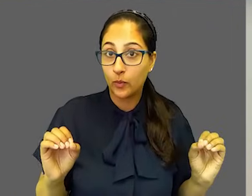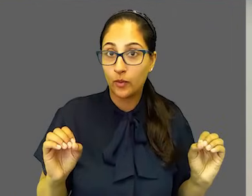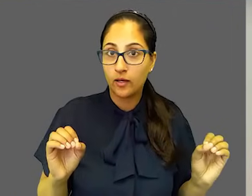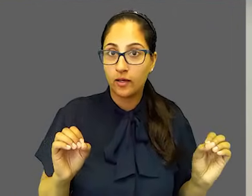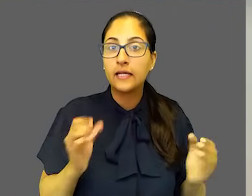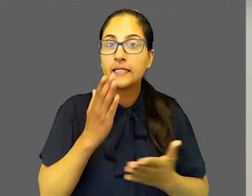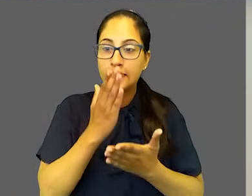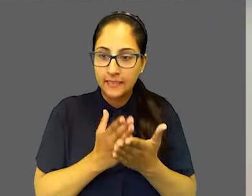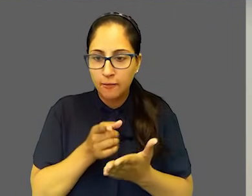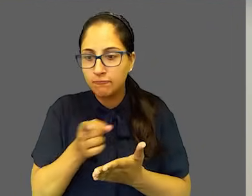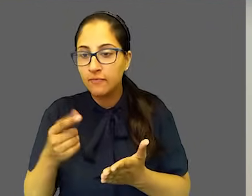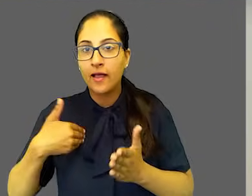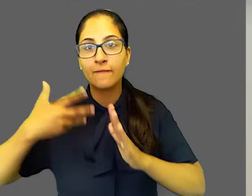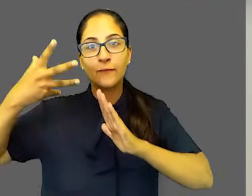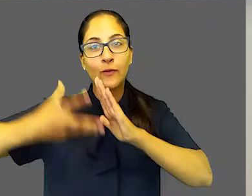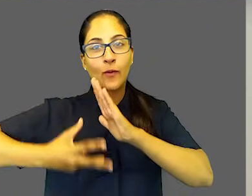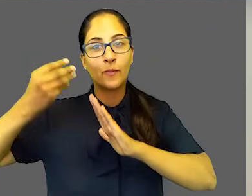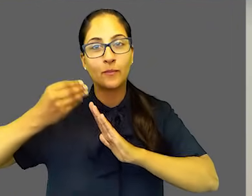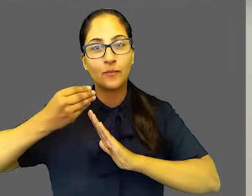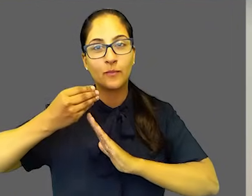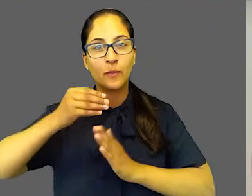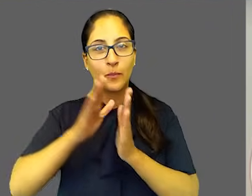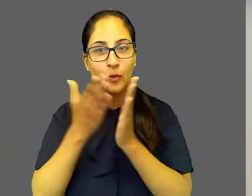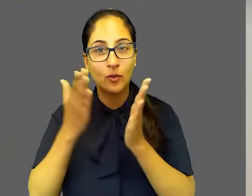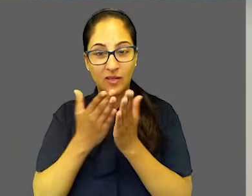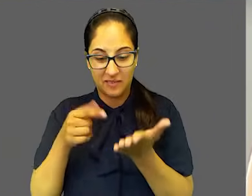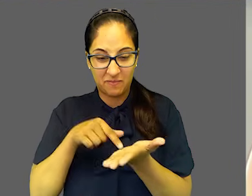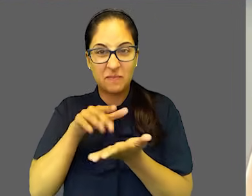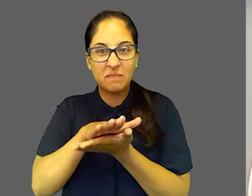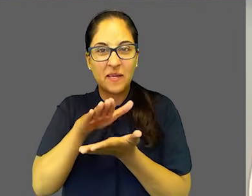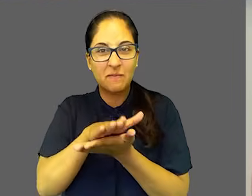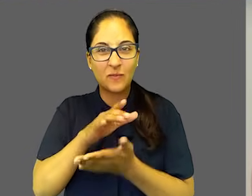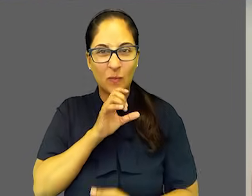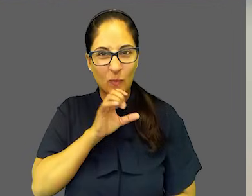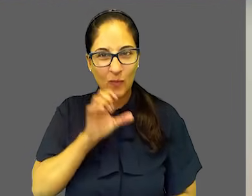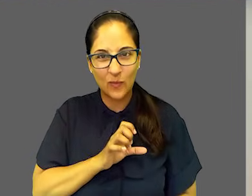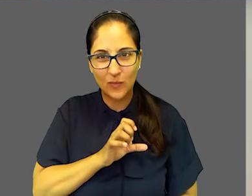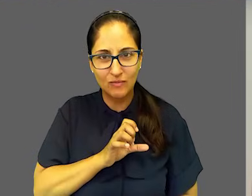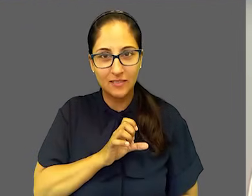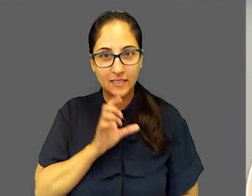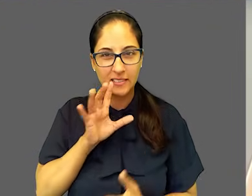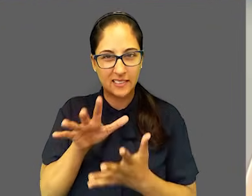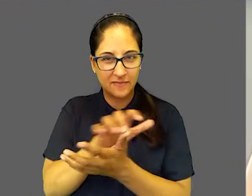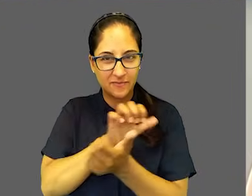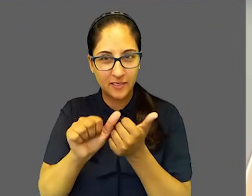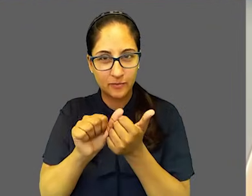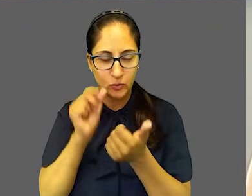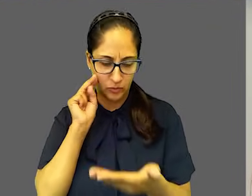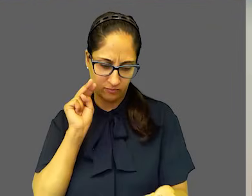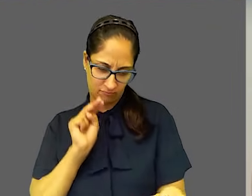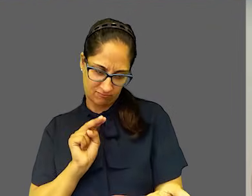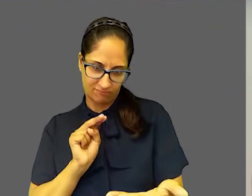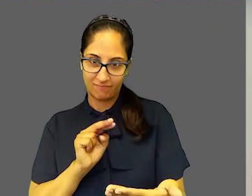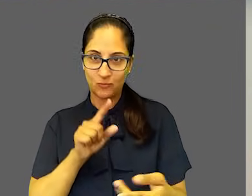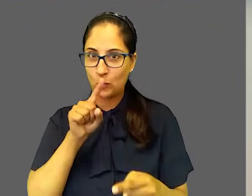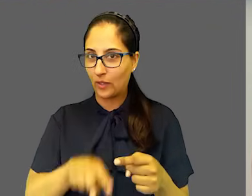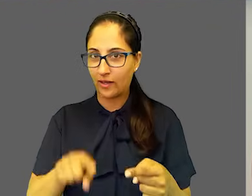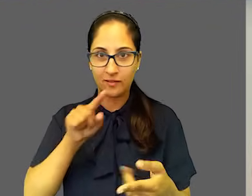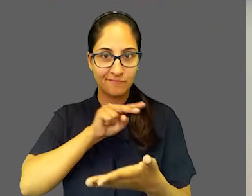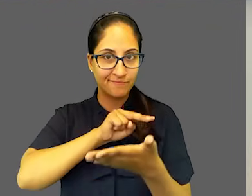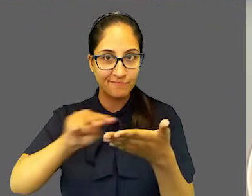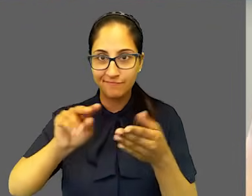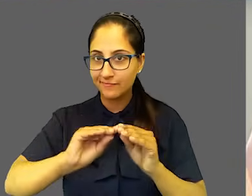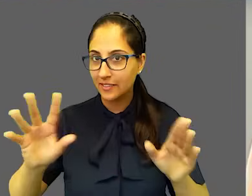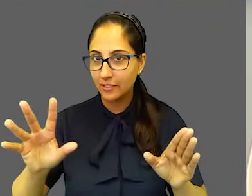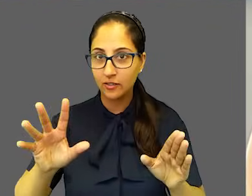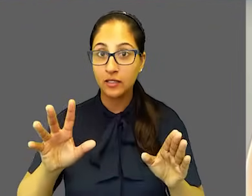books who had been used over and over again. And it was really hard to see, to be able to even read from these books, but